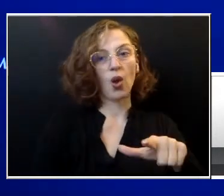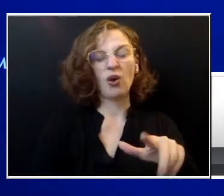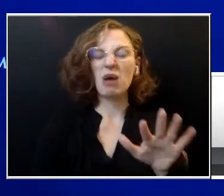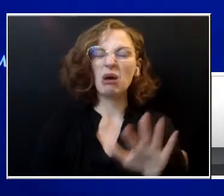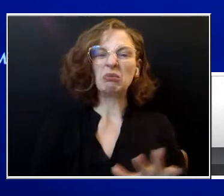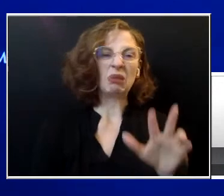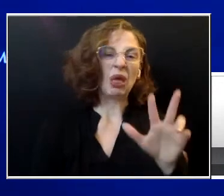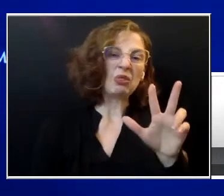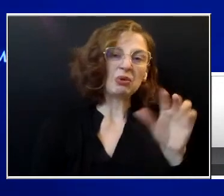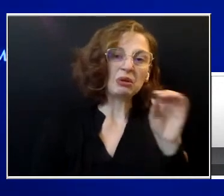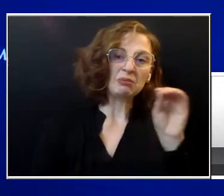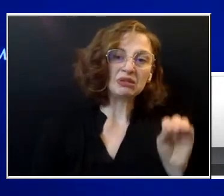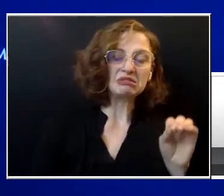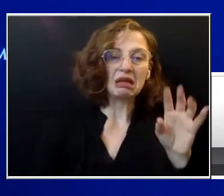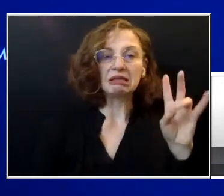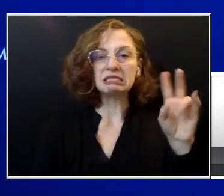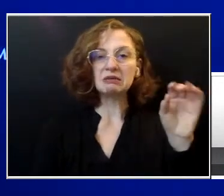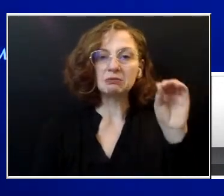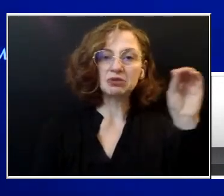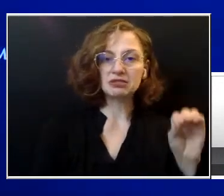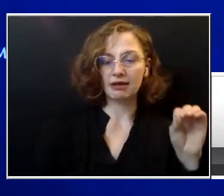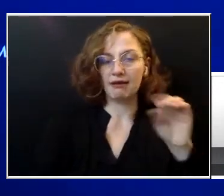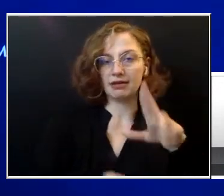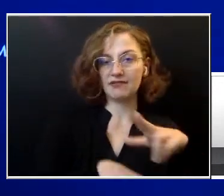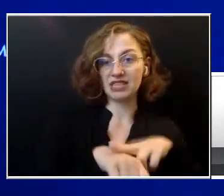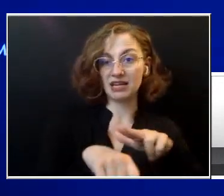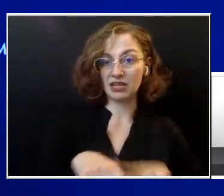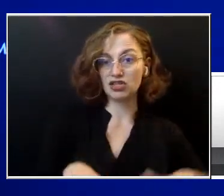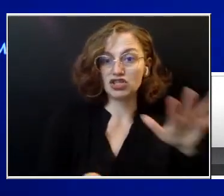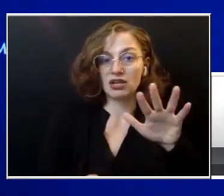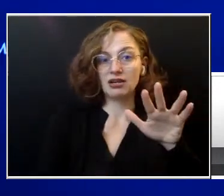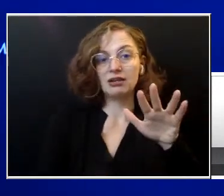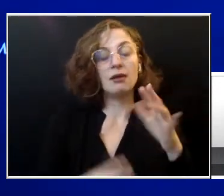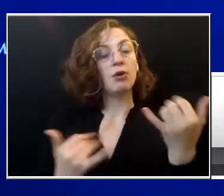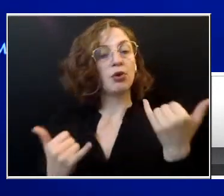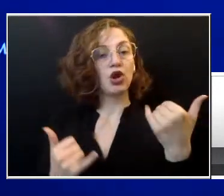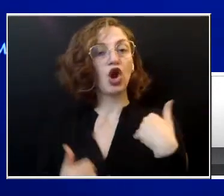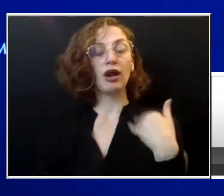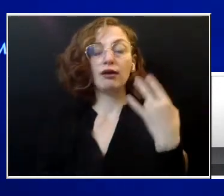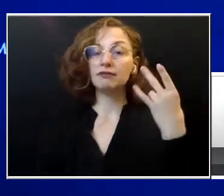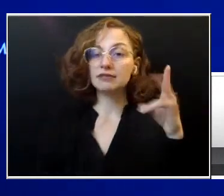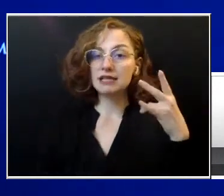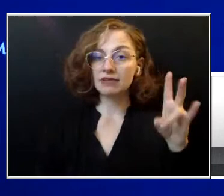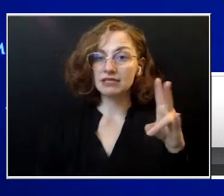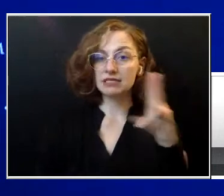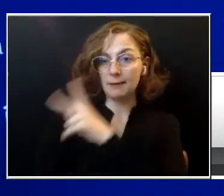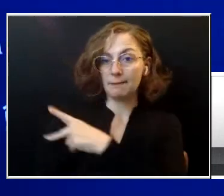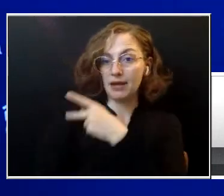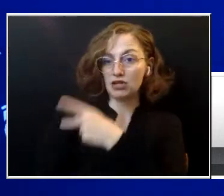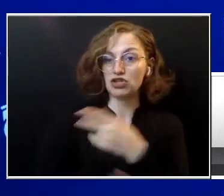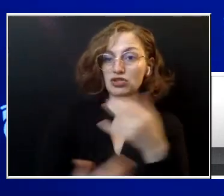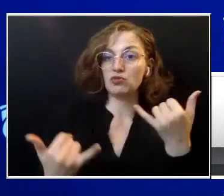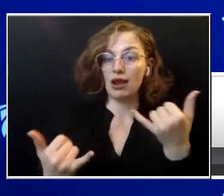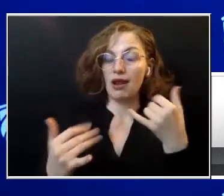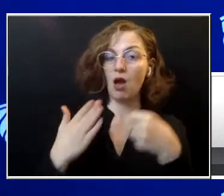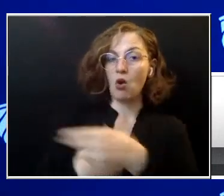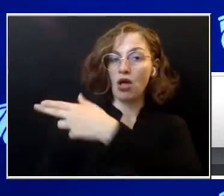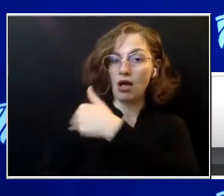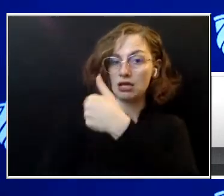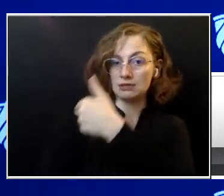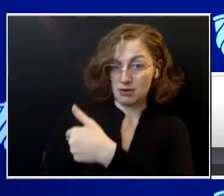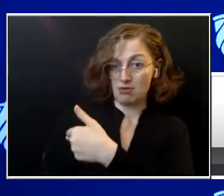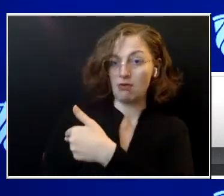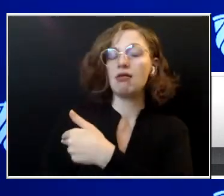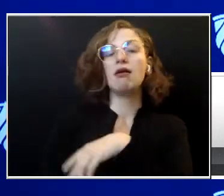17 active patients in the hospital. That is good. We were up to 22. We're hoping to keep it under 20 and, of course, down to 0